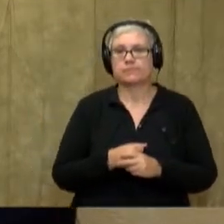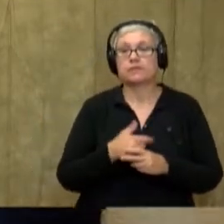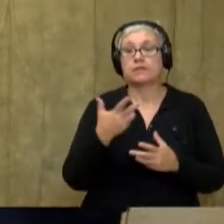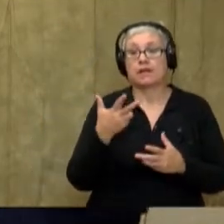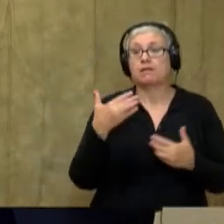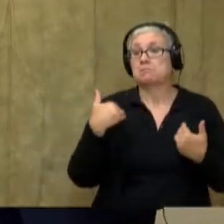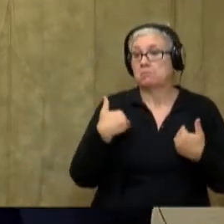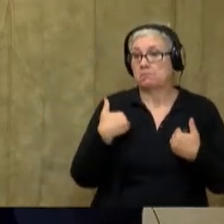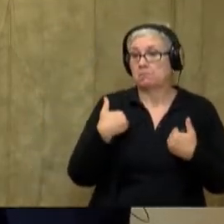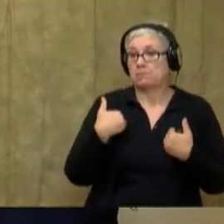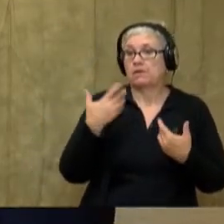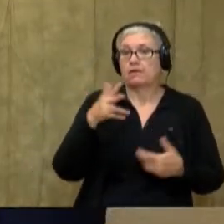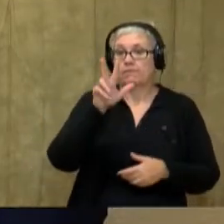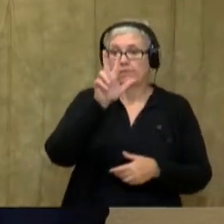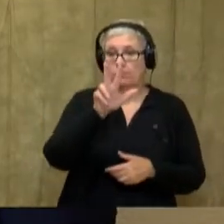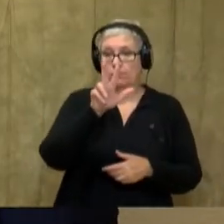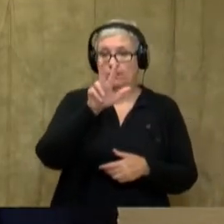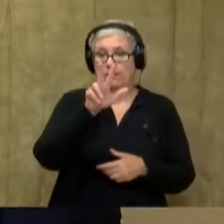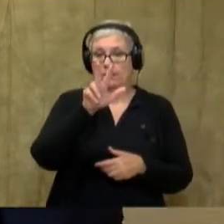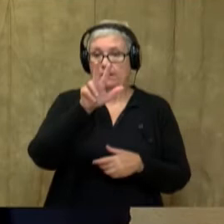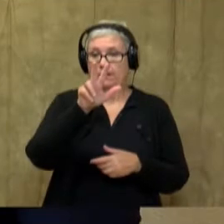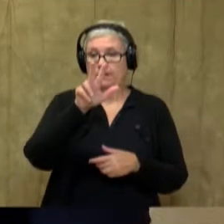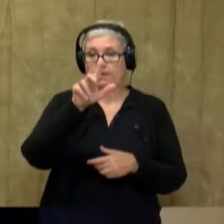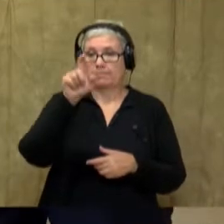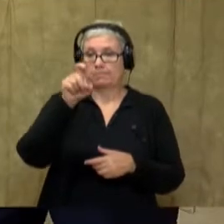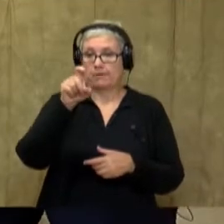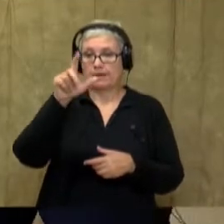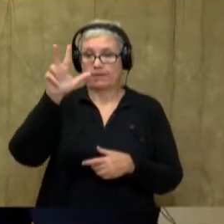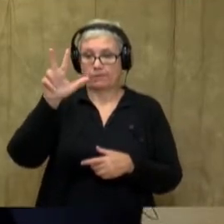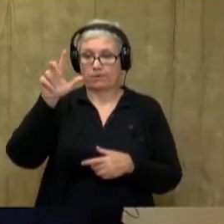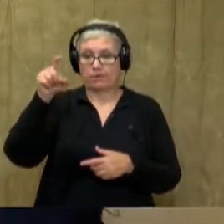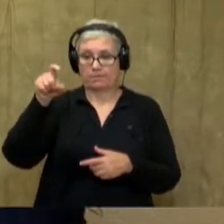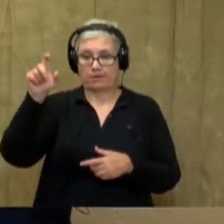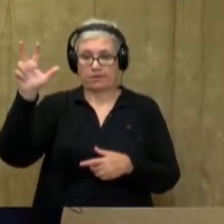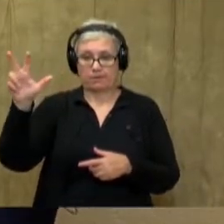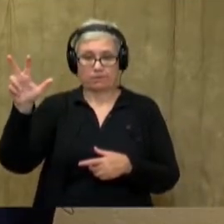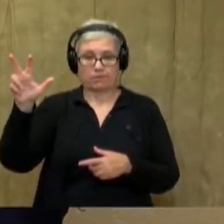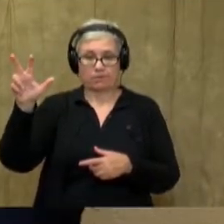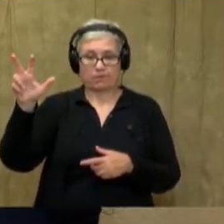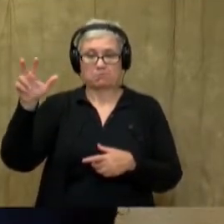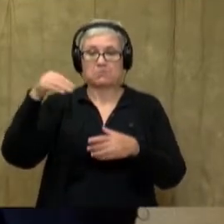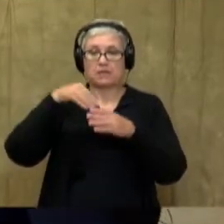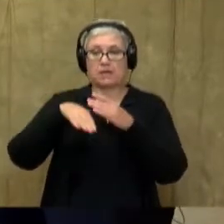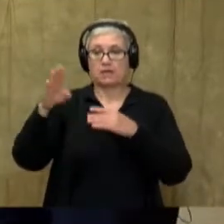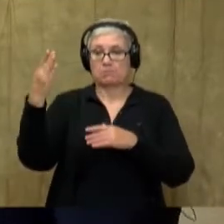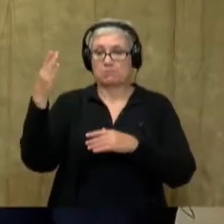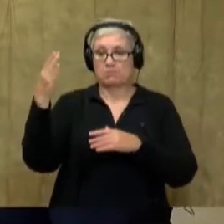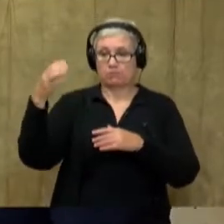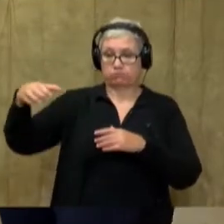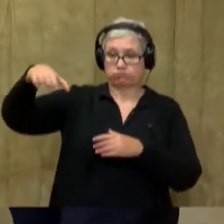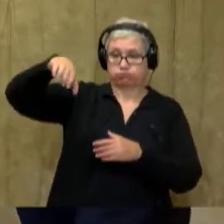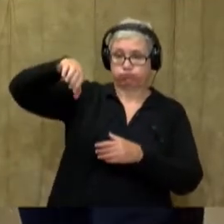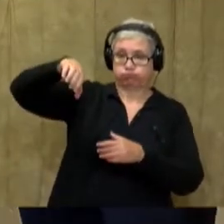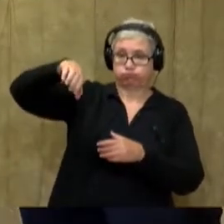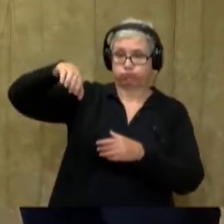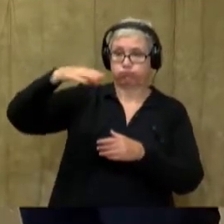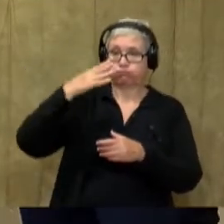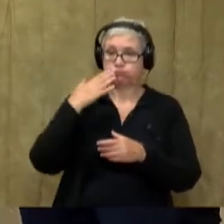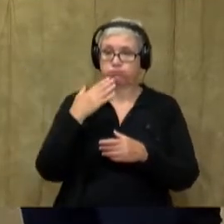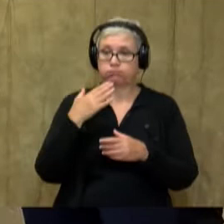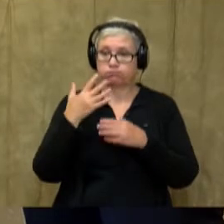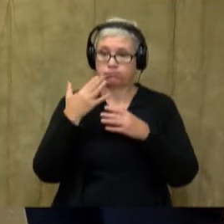case, so if I were to cover an entire Rubik's Cube in blue paint, what we